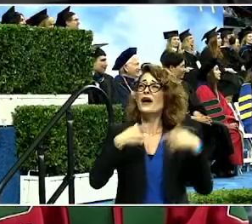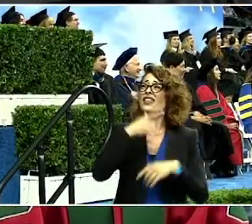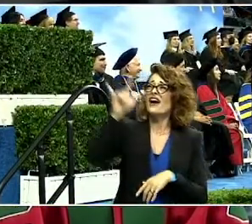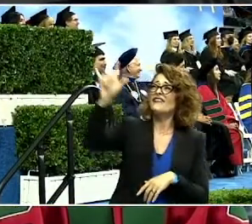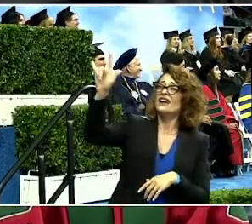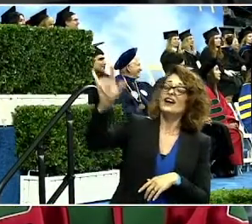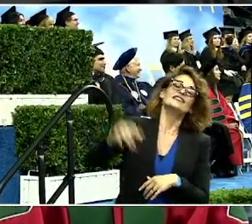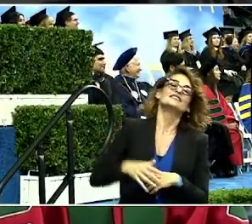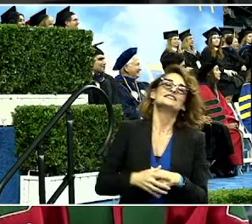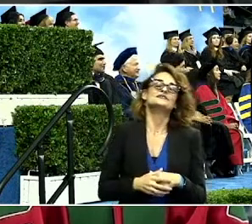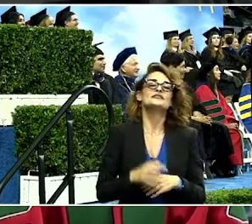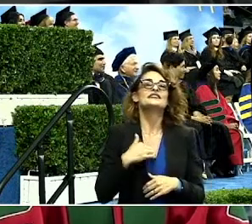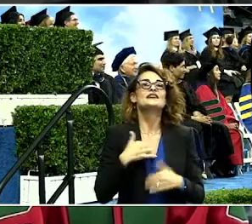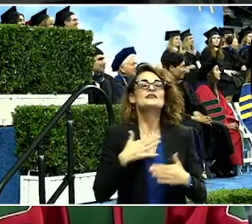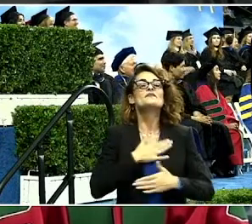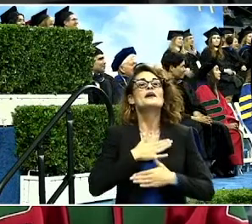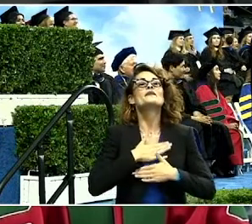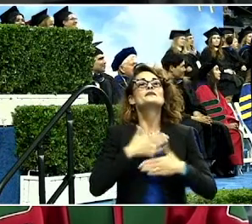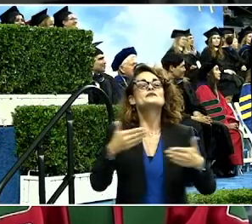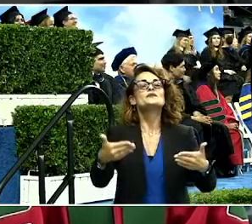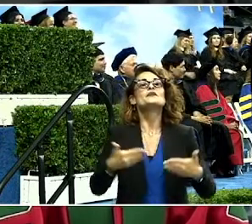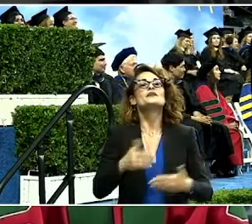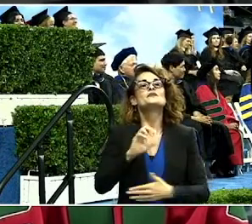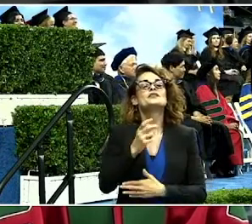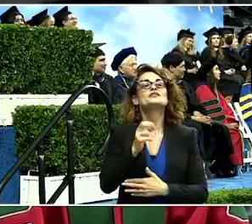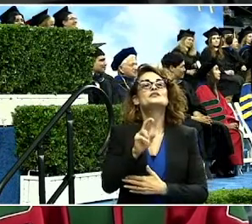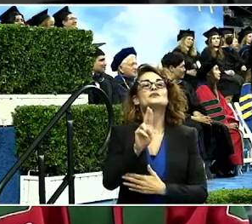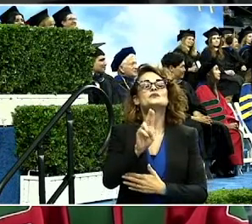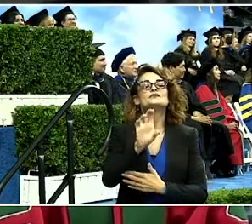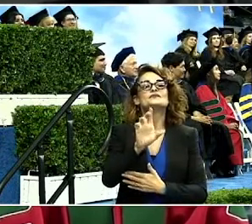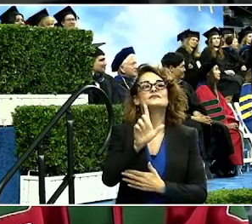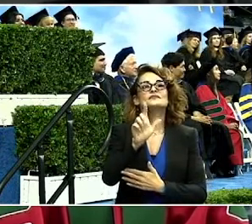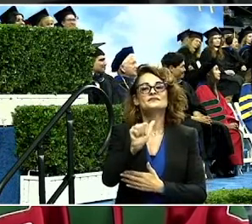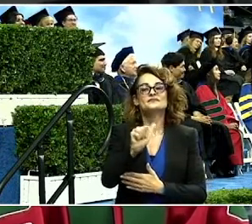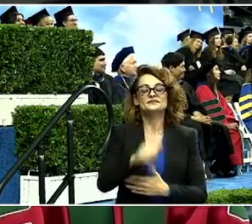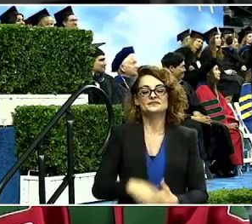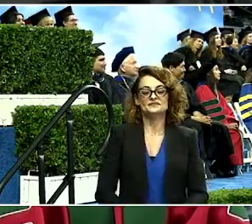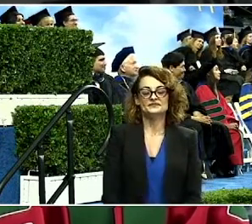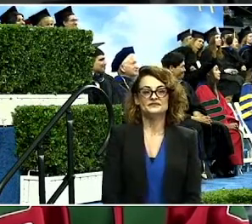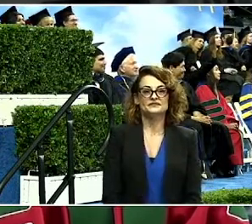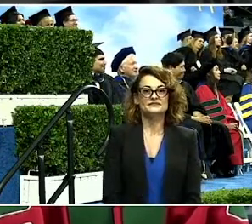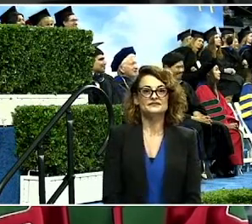Now I am pleased to welcome the Chancellor of UCLA.